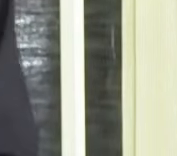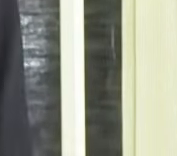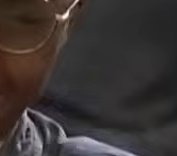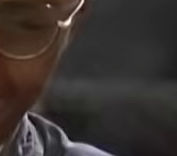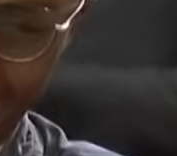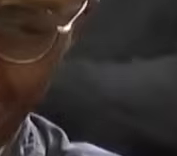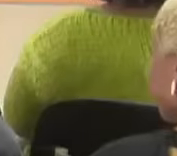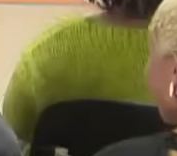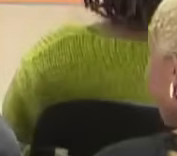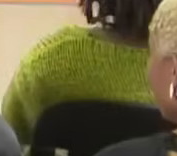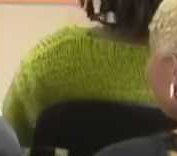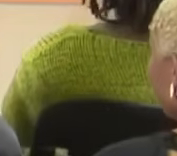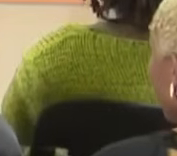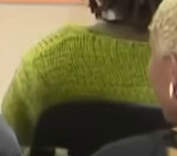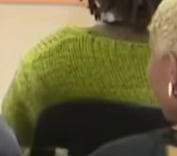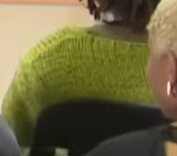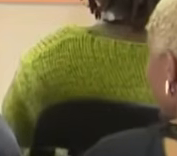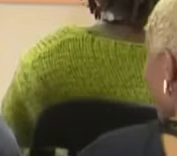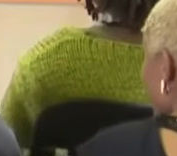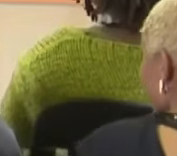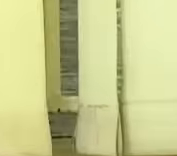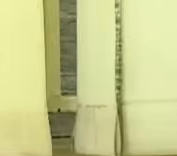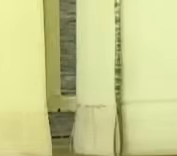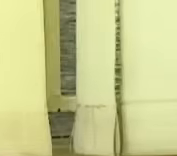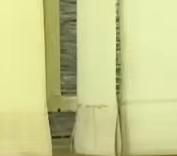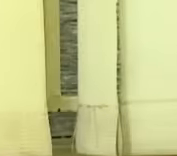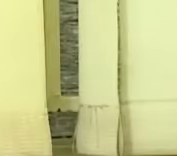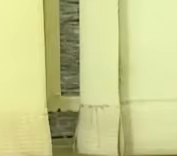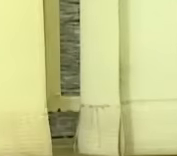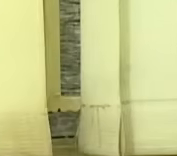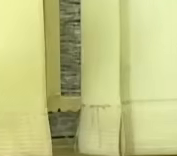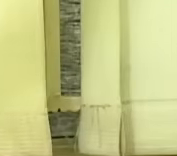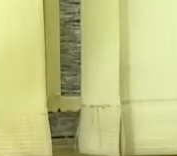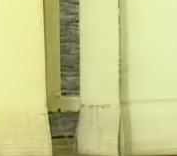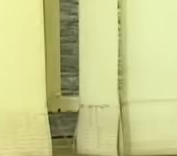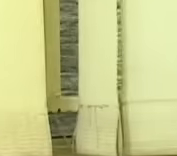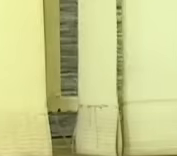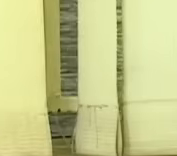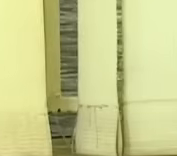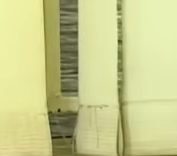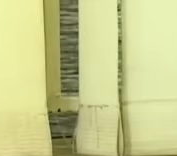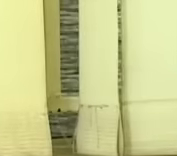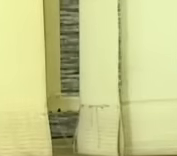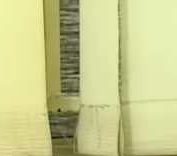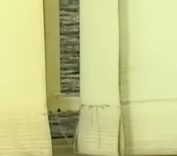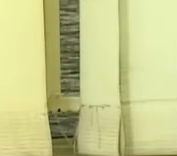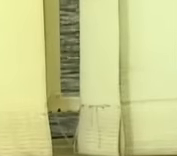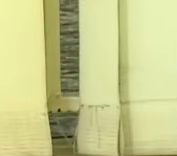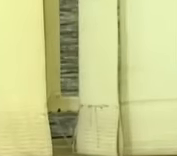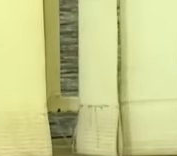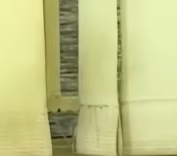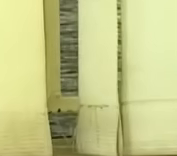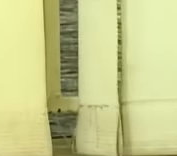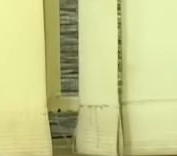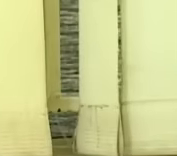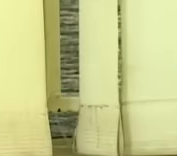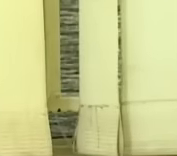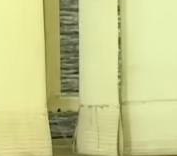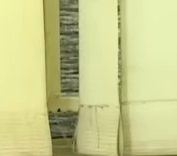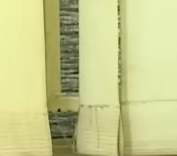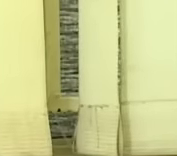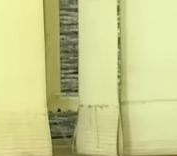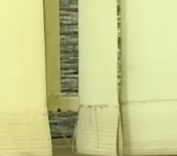tu pengele. Hata uoni haya kutembea bila mimi kiketu tu sisi hatufahangi ile